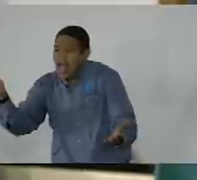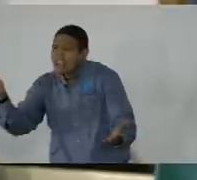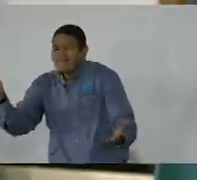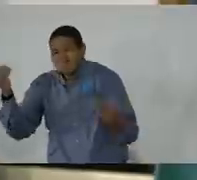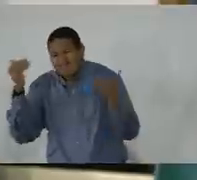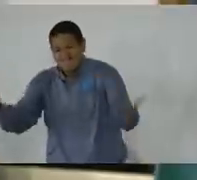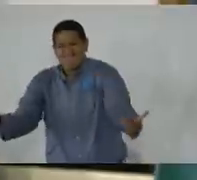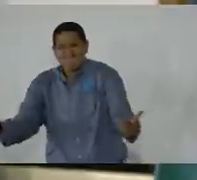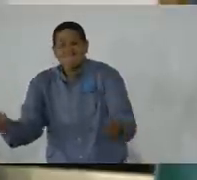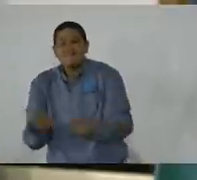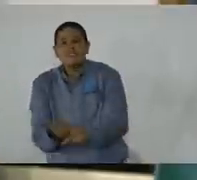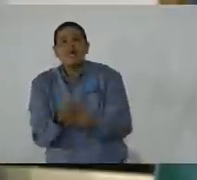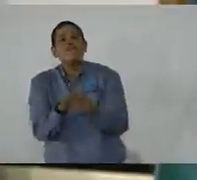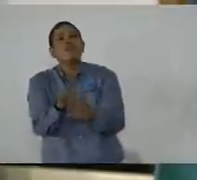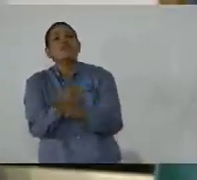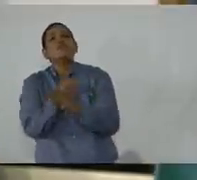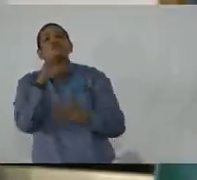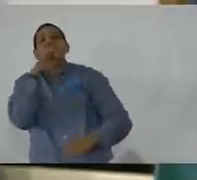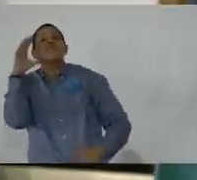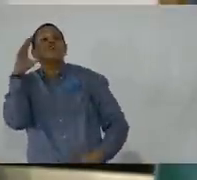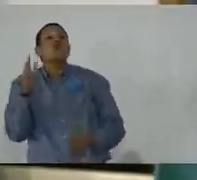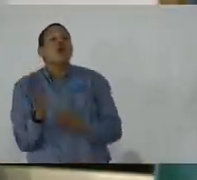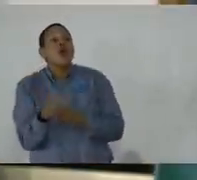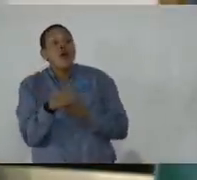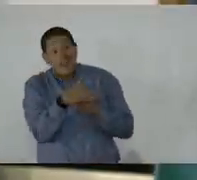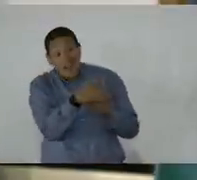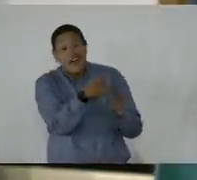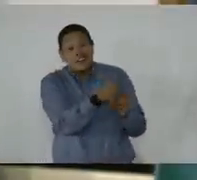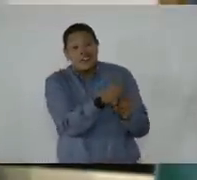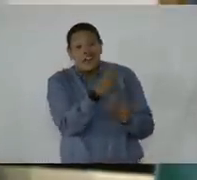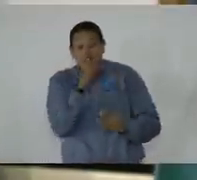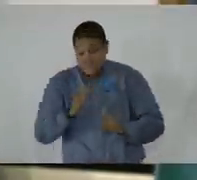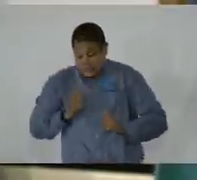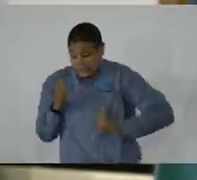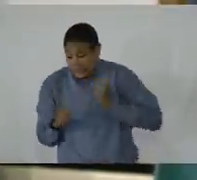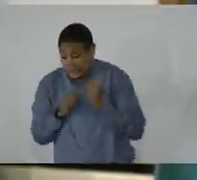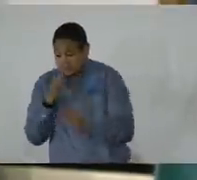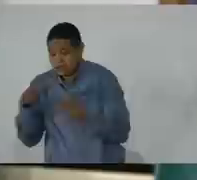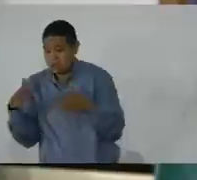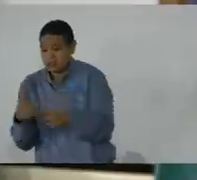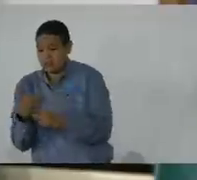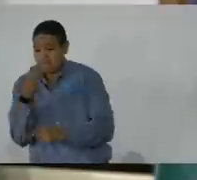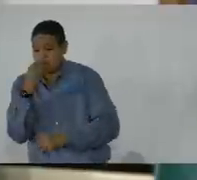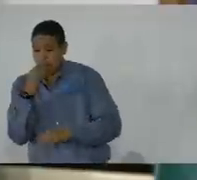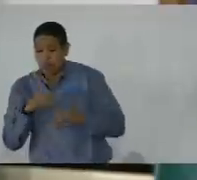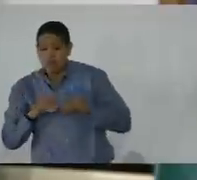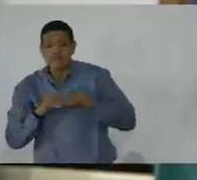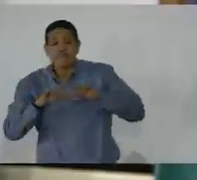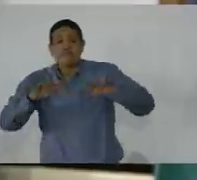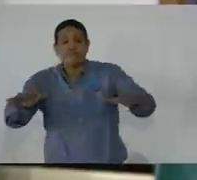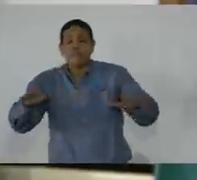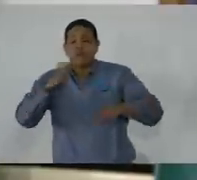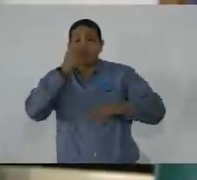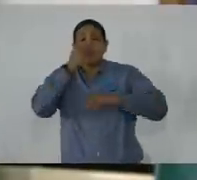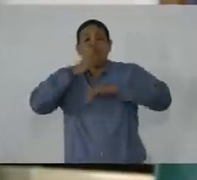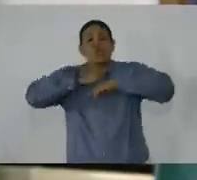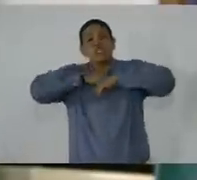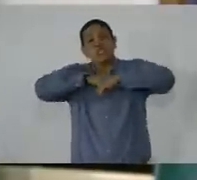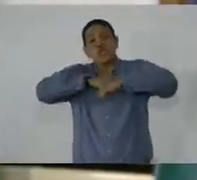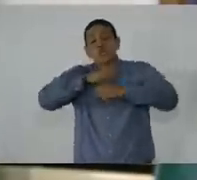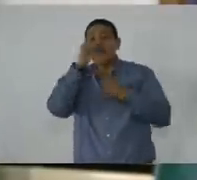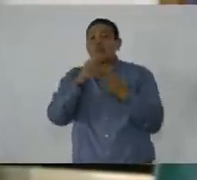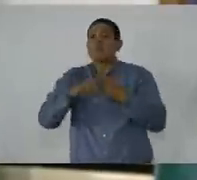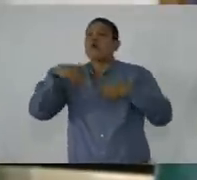Ministry of Agriculture and Fisheries worked assiduously to ensure the sector boosted food production, to advance food security, and